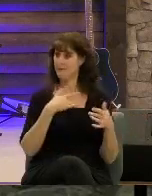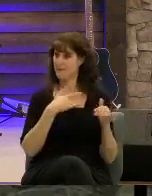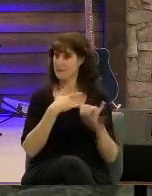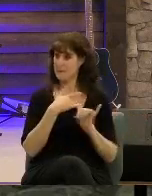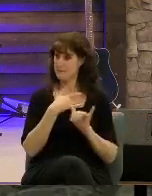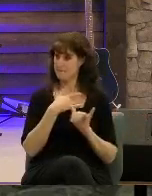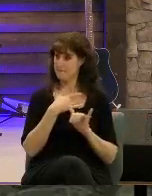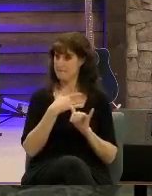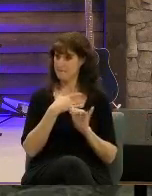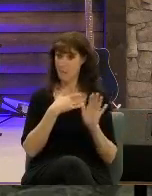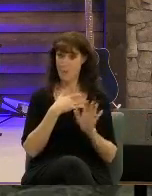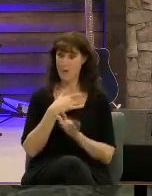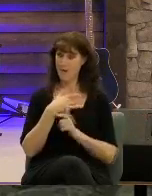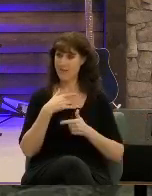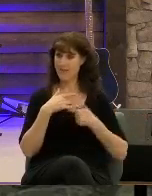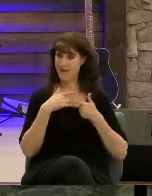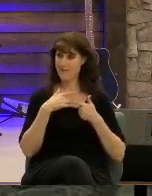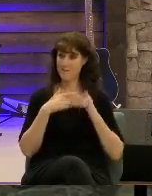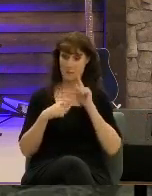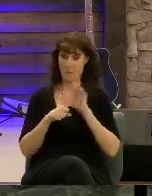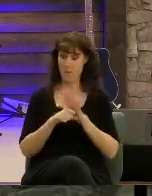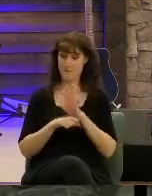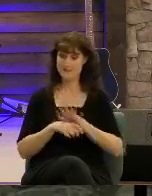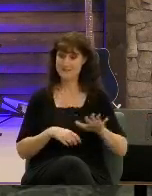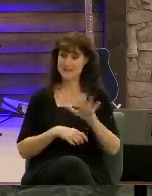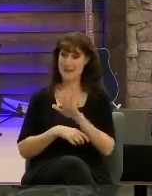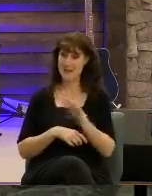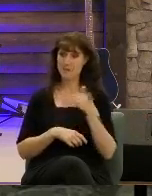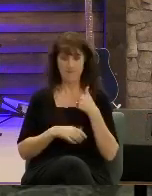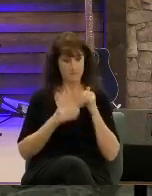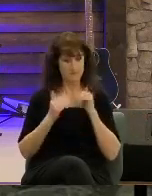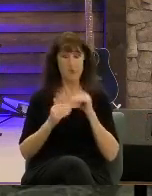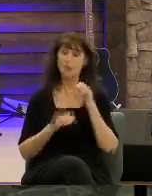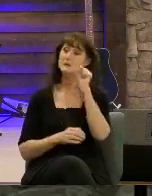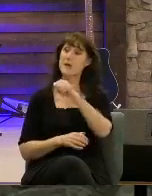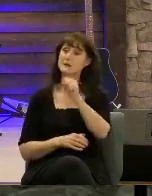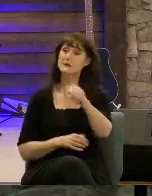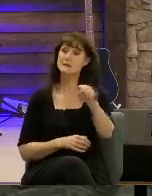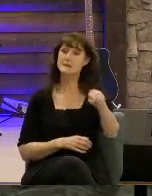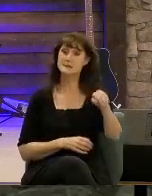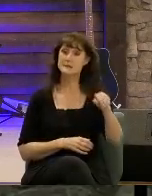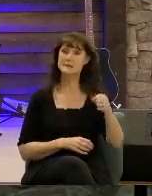But God was with them, right? God was with them. So